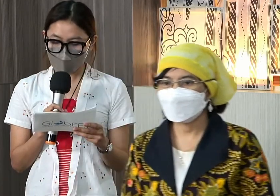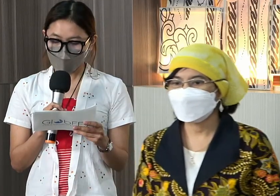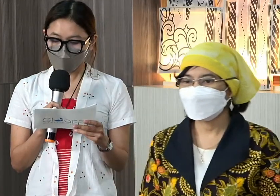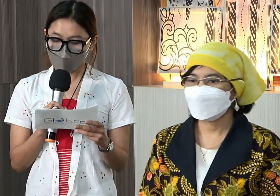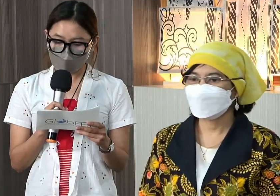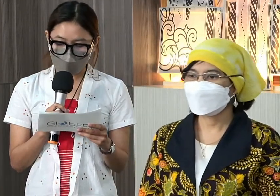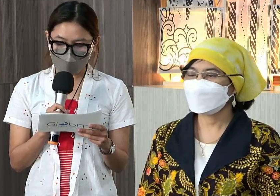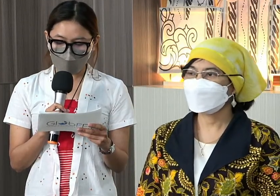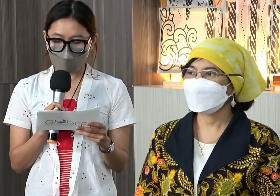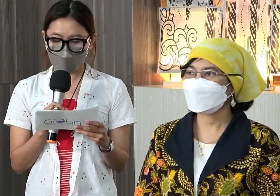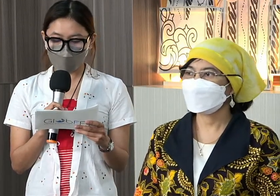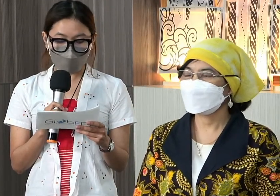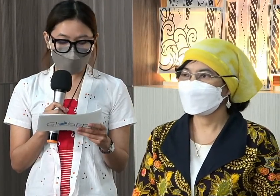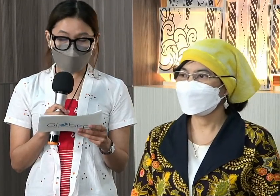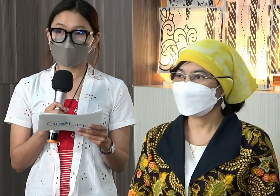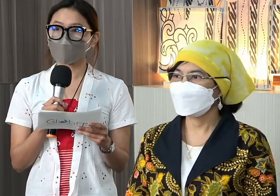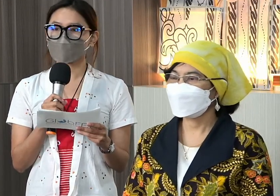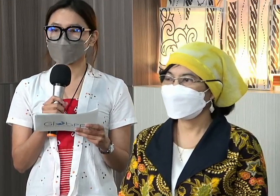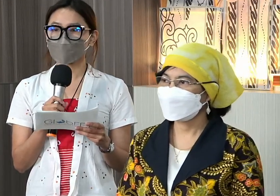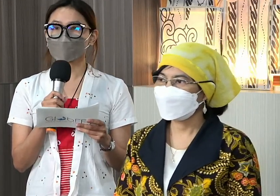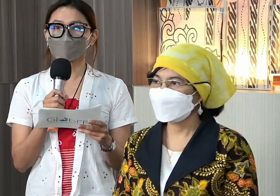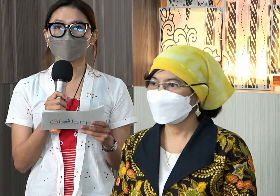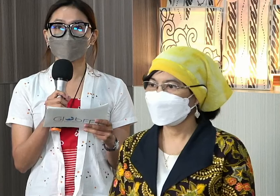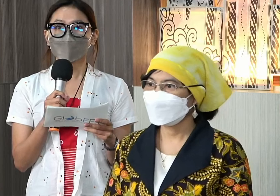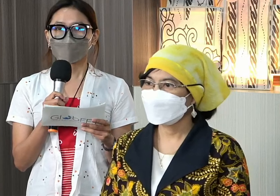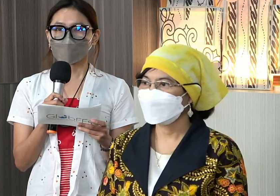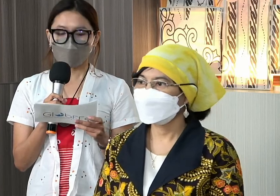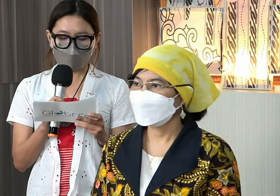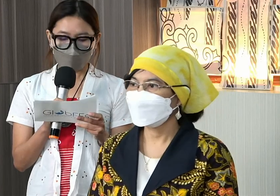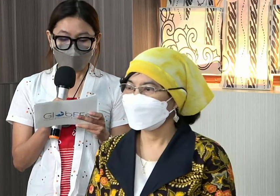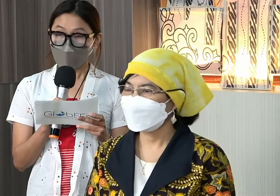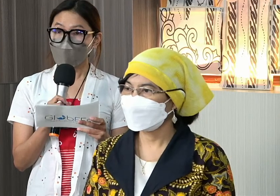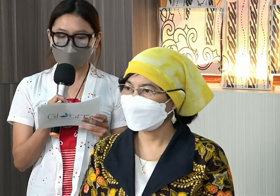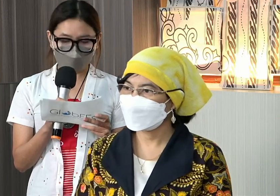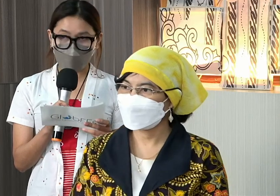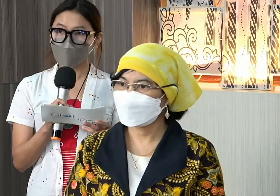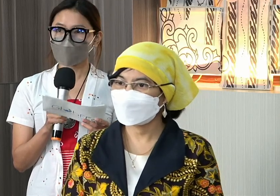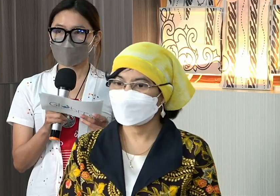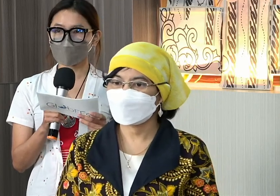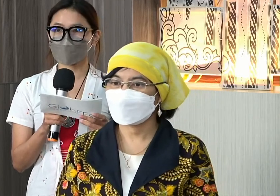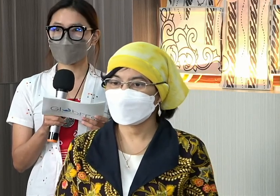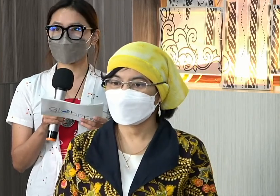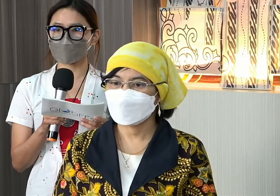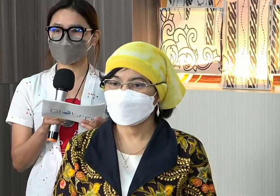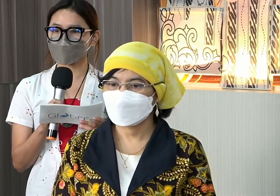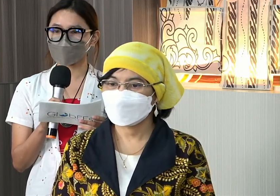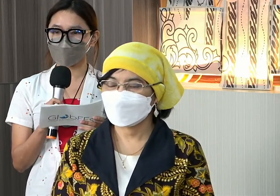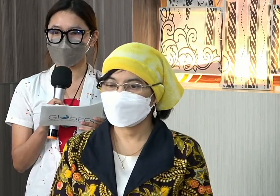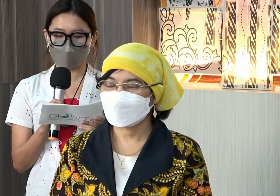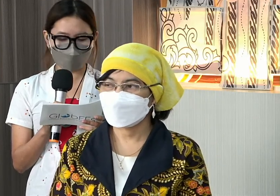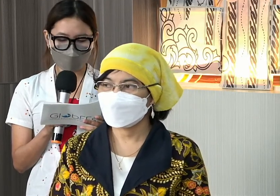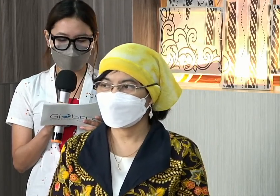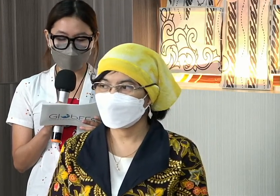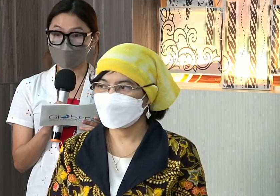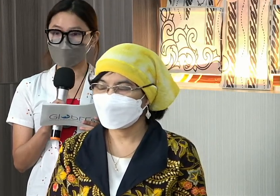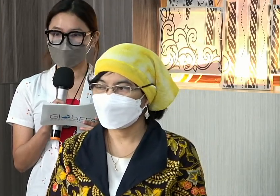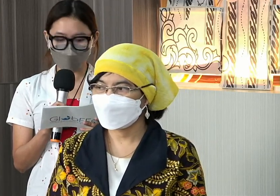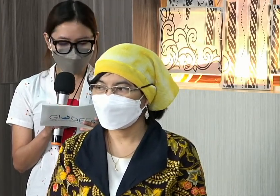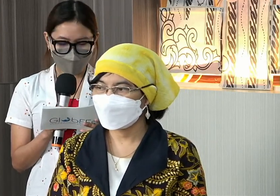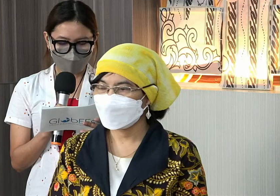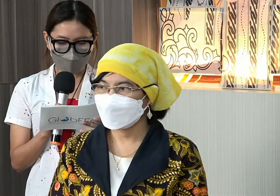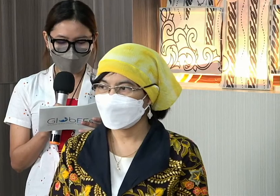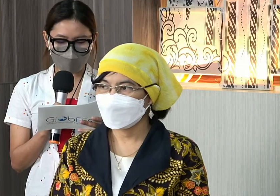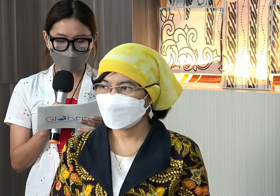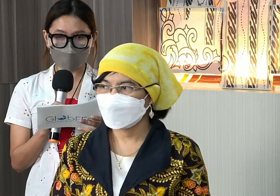appreciation to Bu Janti and Bu Nani, and also to Pak Stef, even though Pak Stef joining through